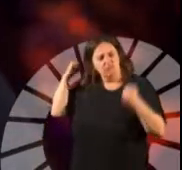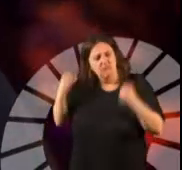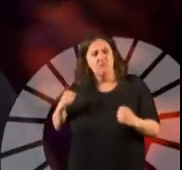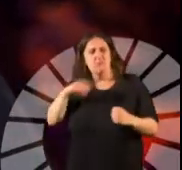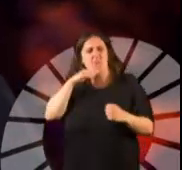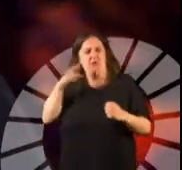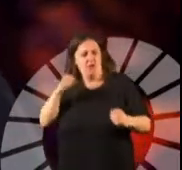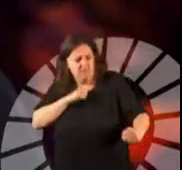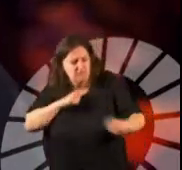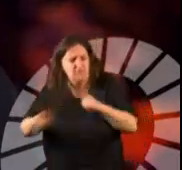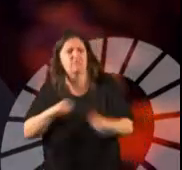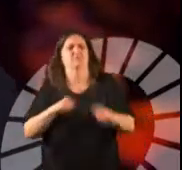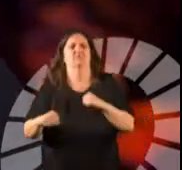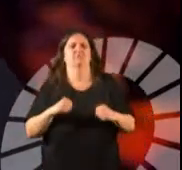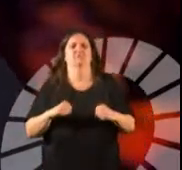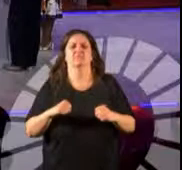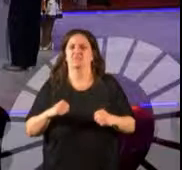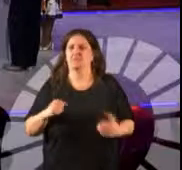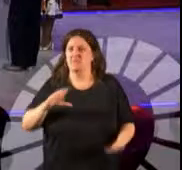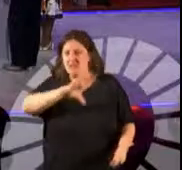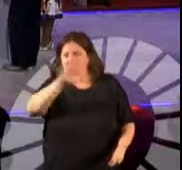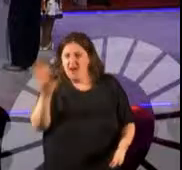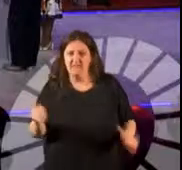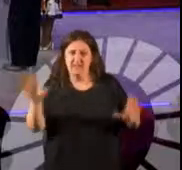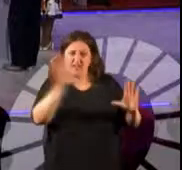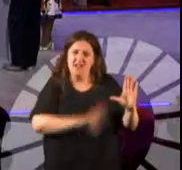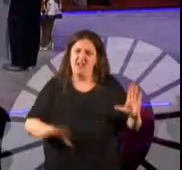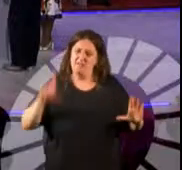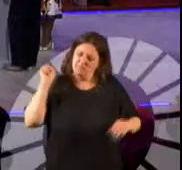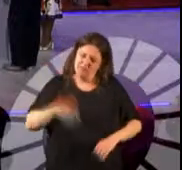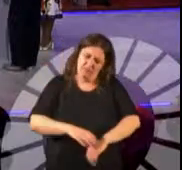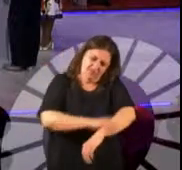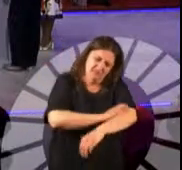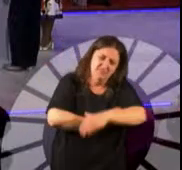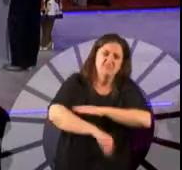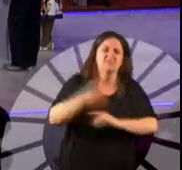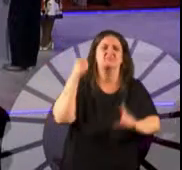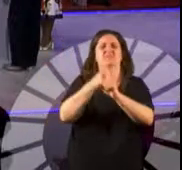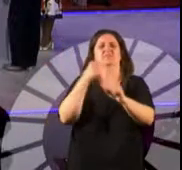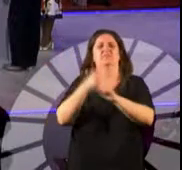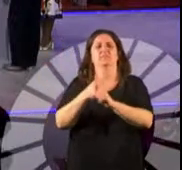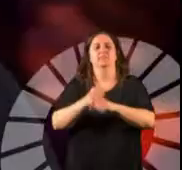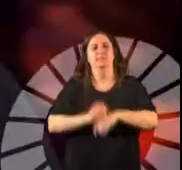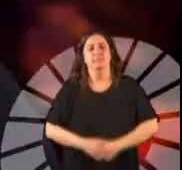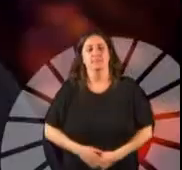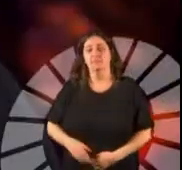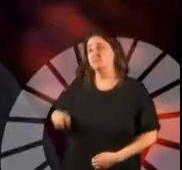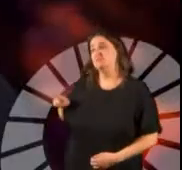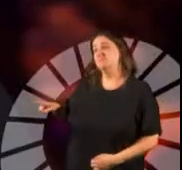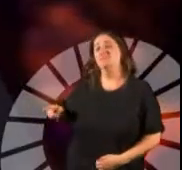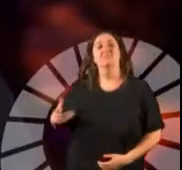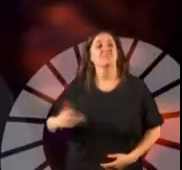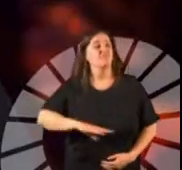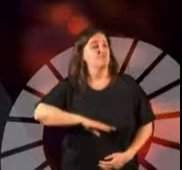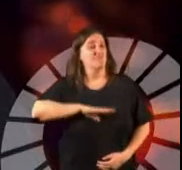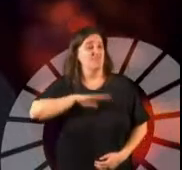a fighter. And she is like all of these women, all of these African women who wage this war every day. And she said that she's quite prepared to